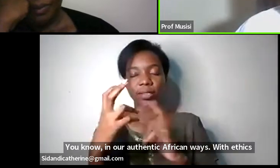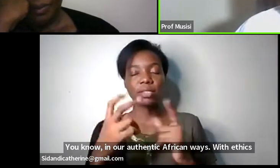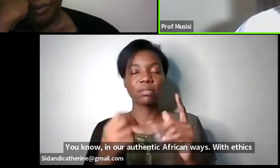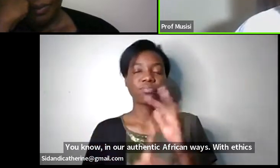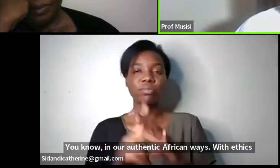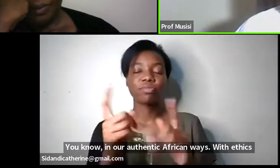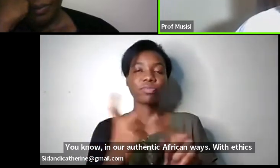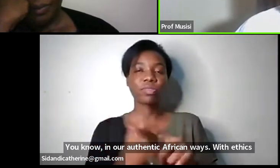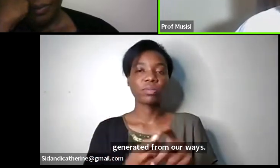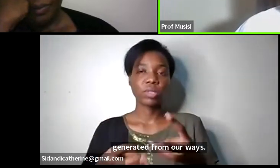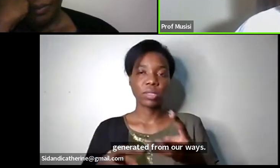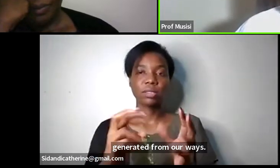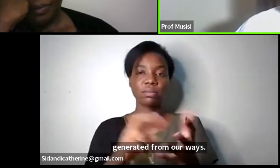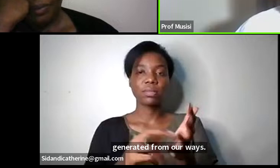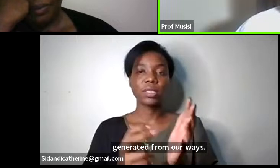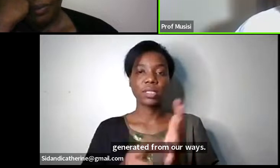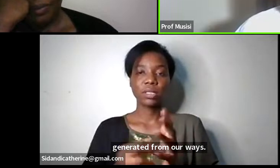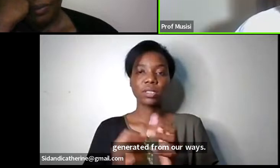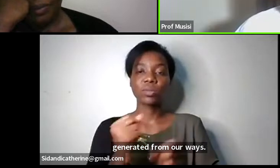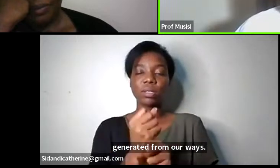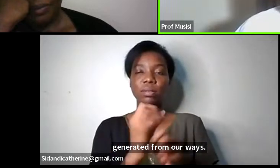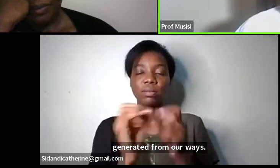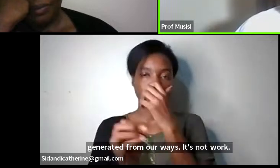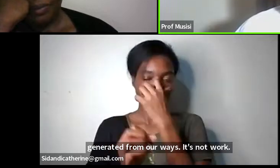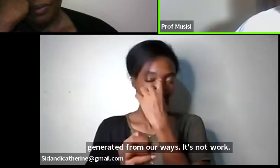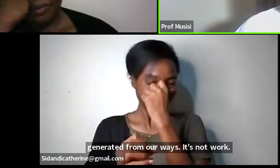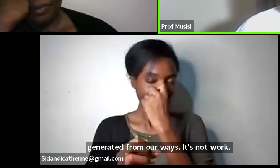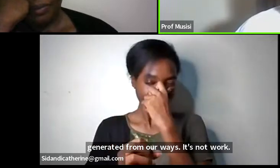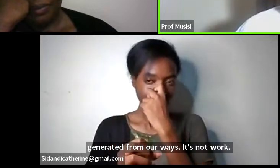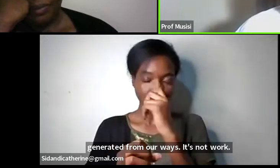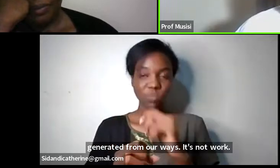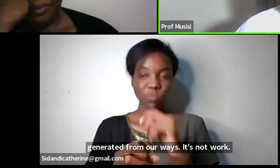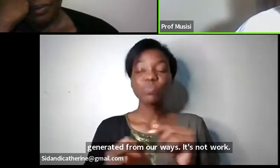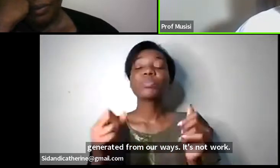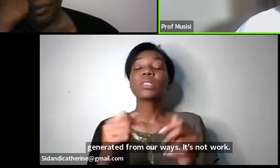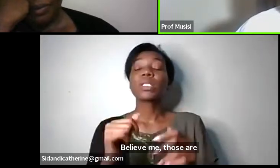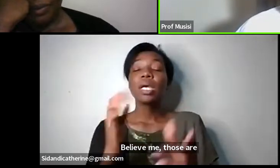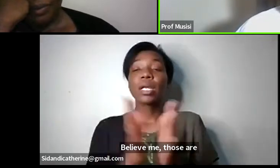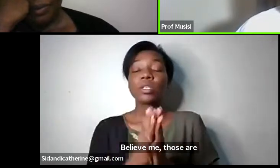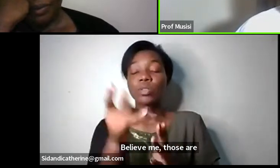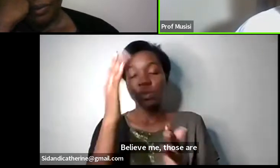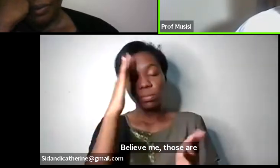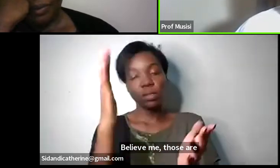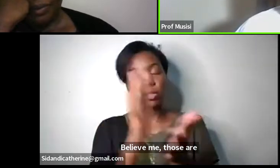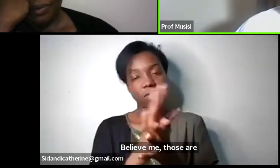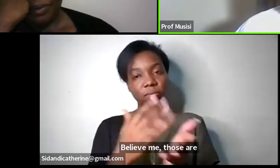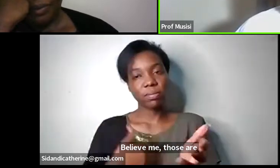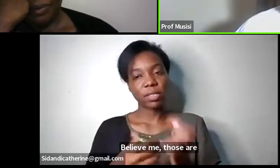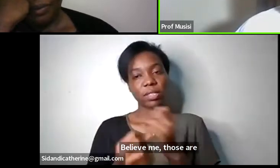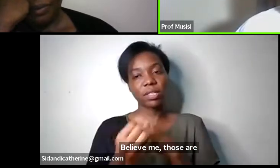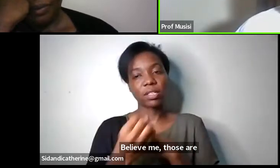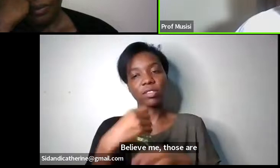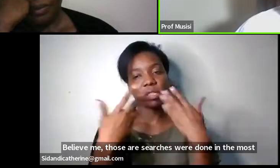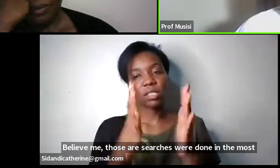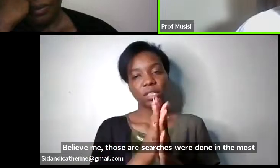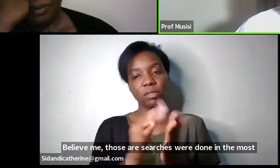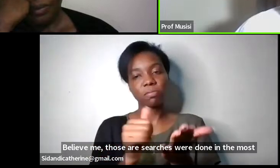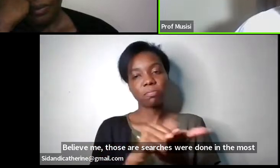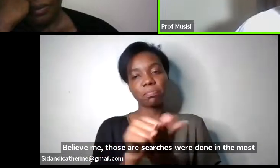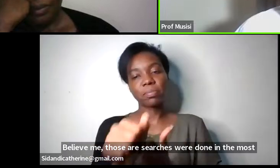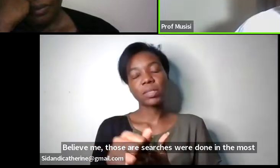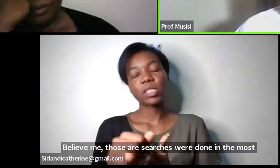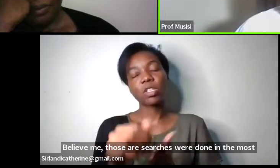work. Believe me, those researches were done in the most ethical way and published in the most ethical